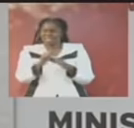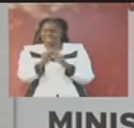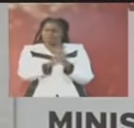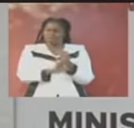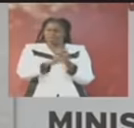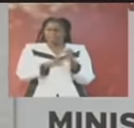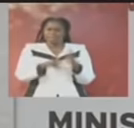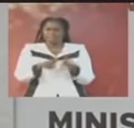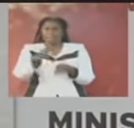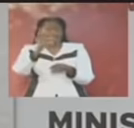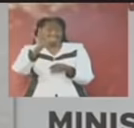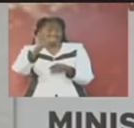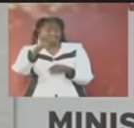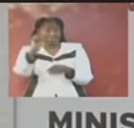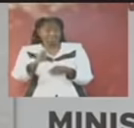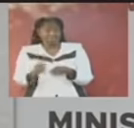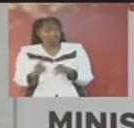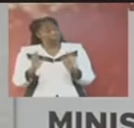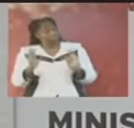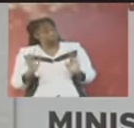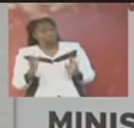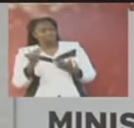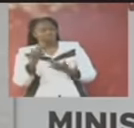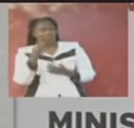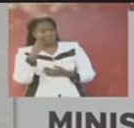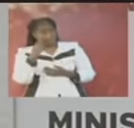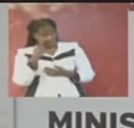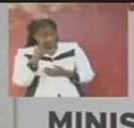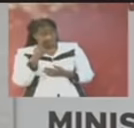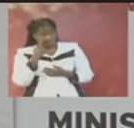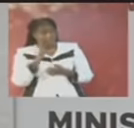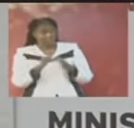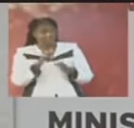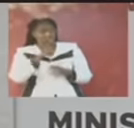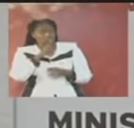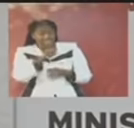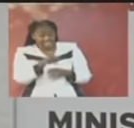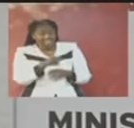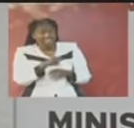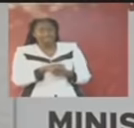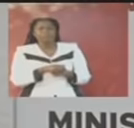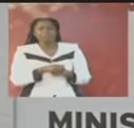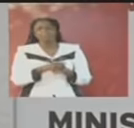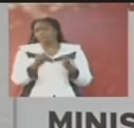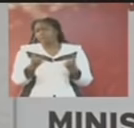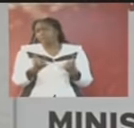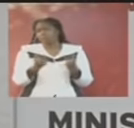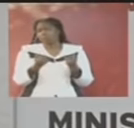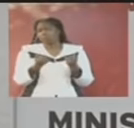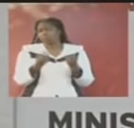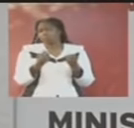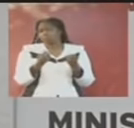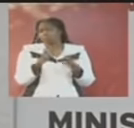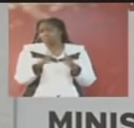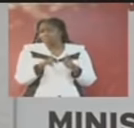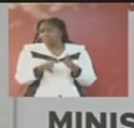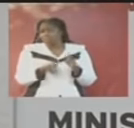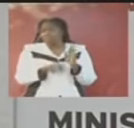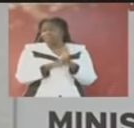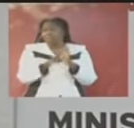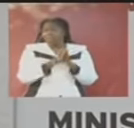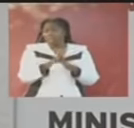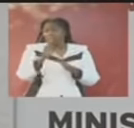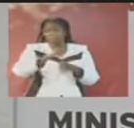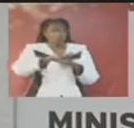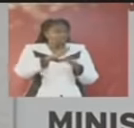to bear in mind, however, that the number of persons who would have developed COVID and the cohort that they would have been